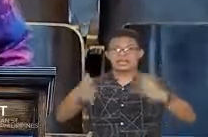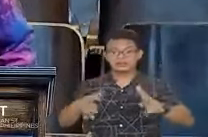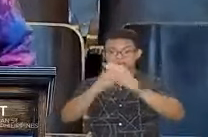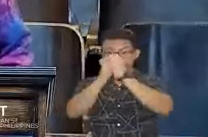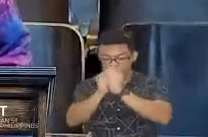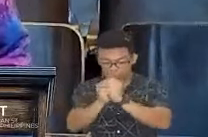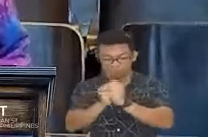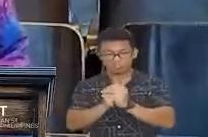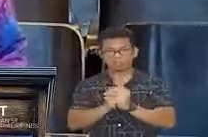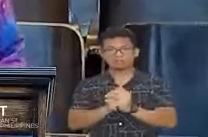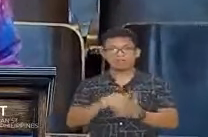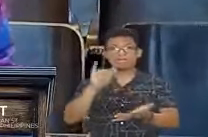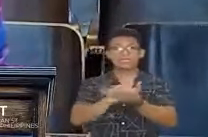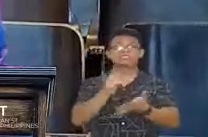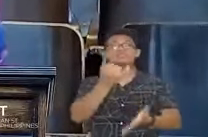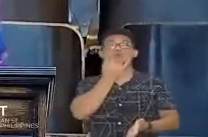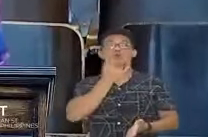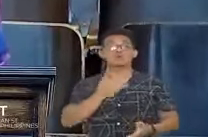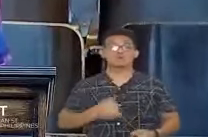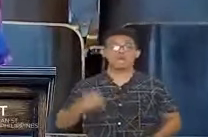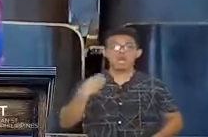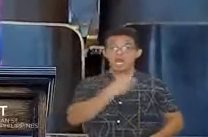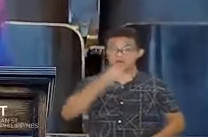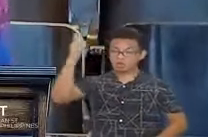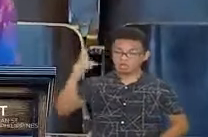Ang atong Diyos, dili baligya.